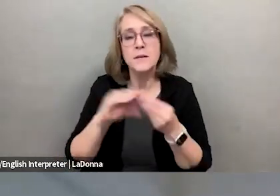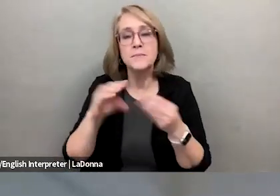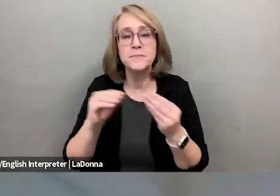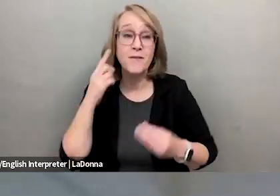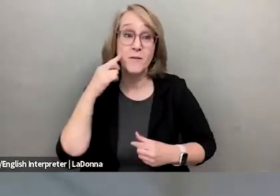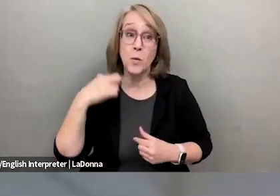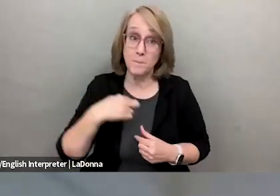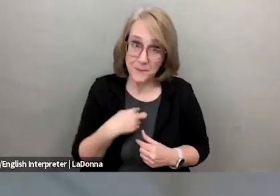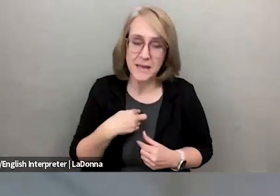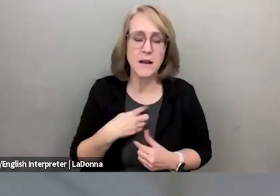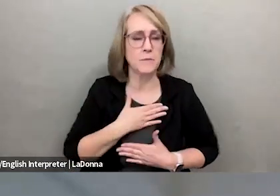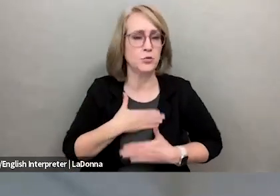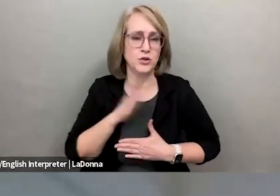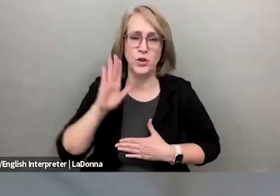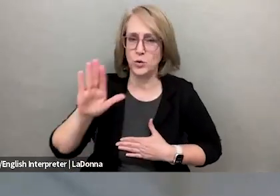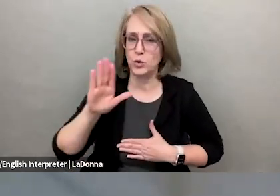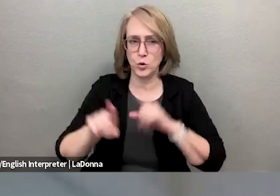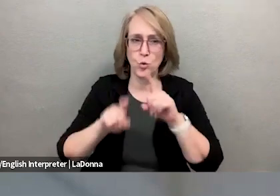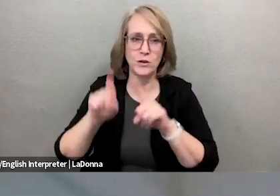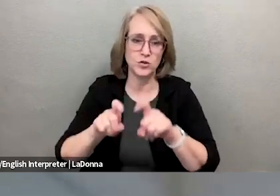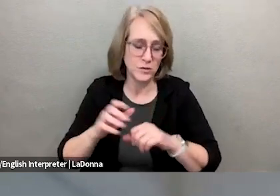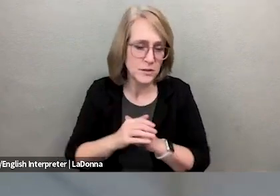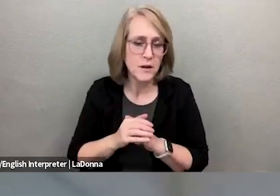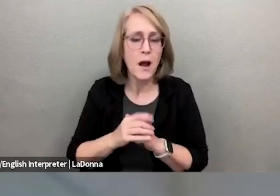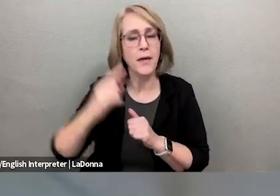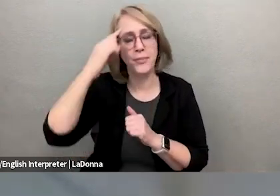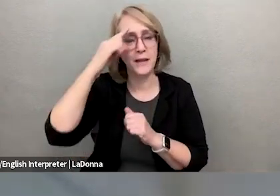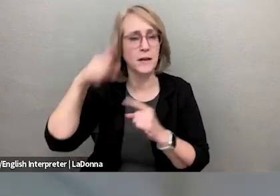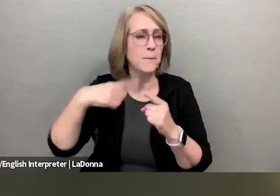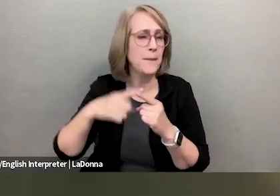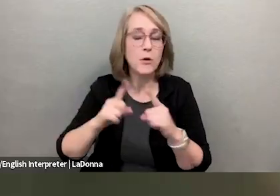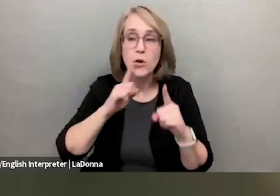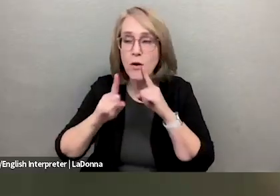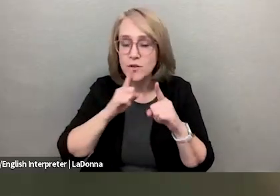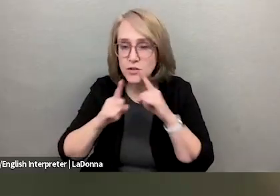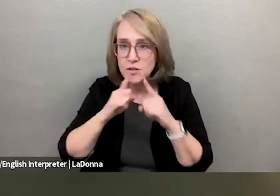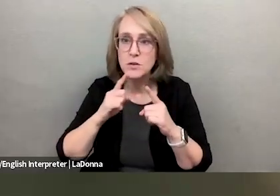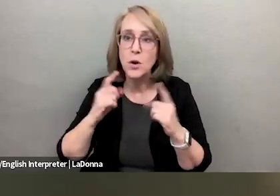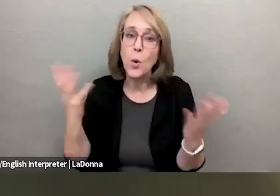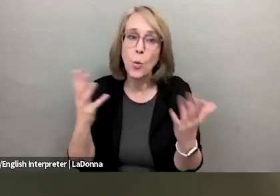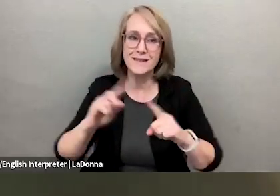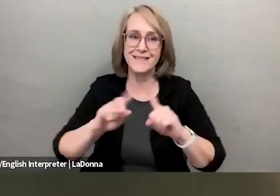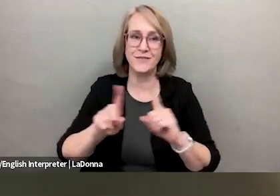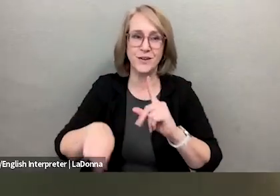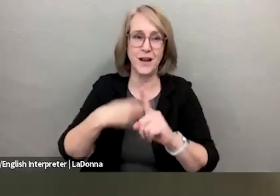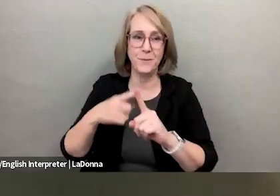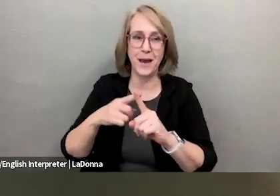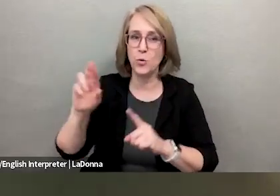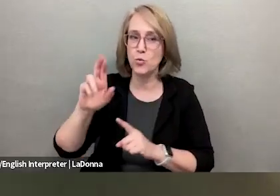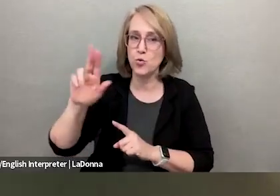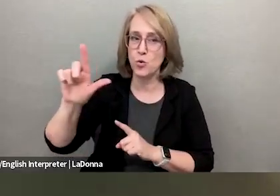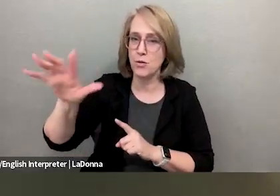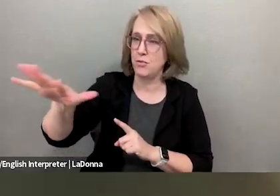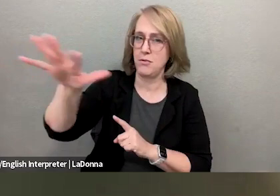it brings up like, you know, a conversation about what is different about rural areas that might